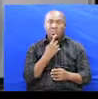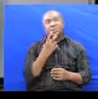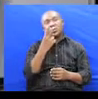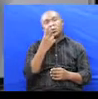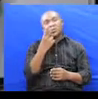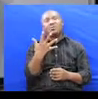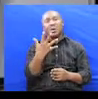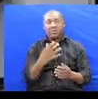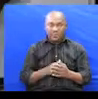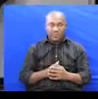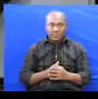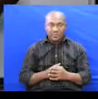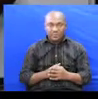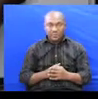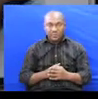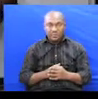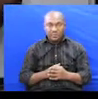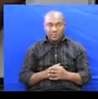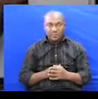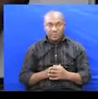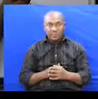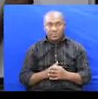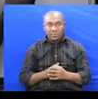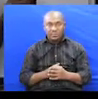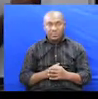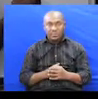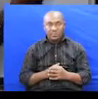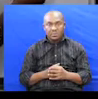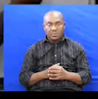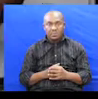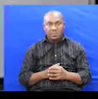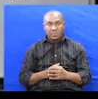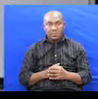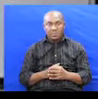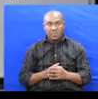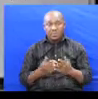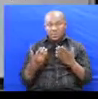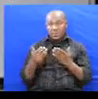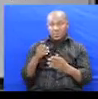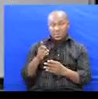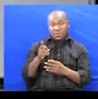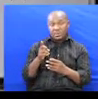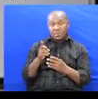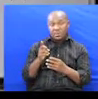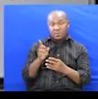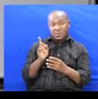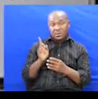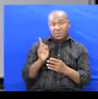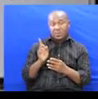25. This is 25 grams per decimeter cubic. So this is the